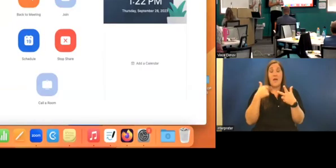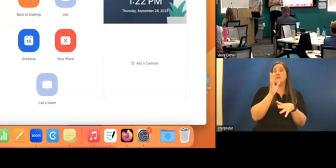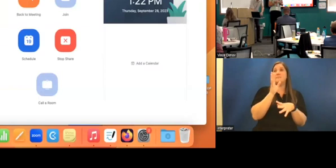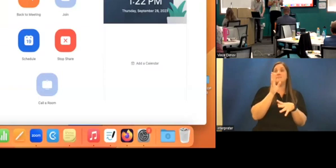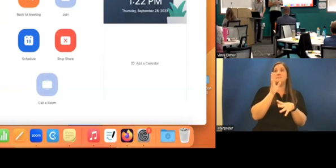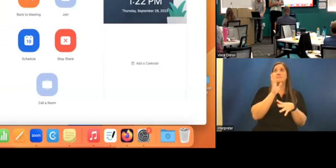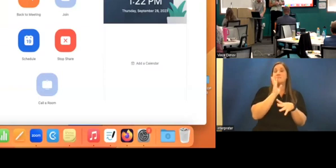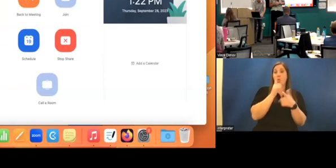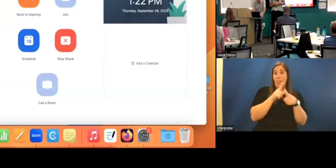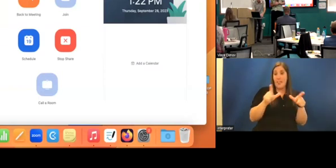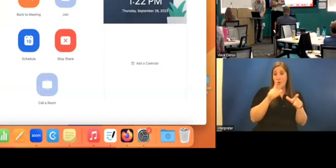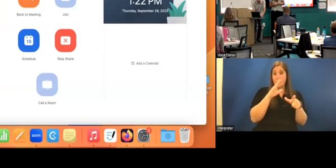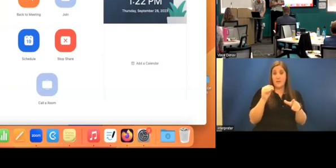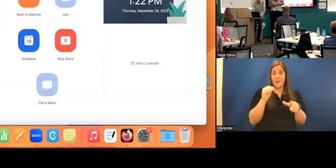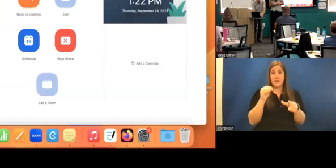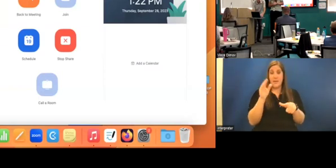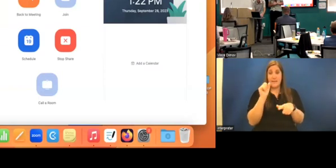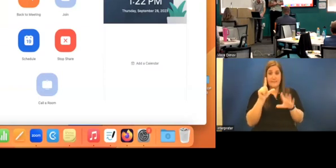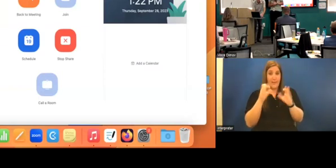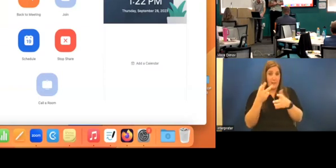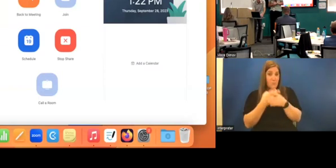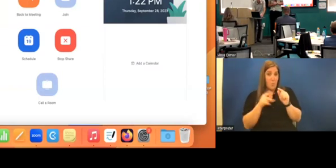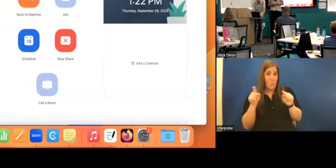and ASL classrooms. Oh, it's going to work now?